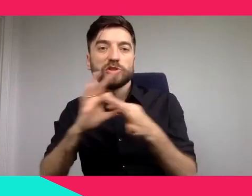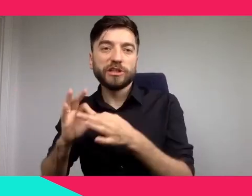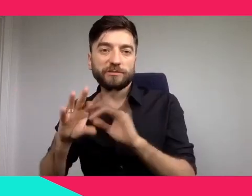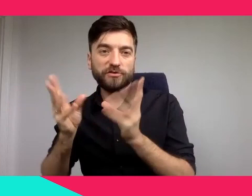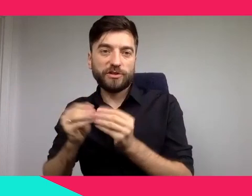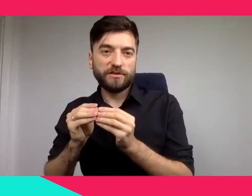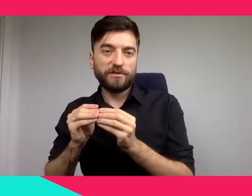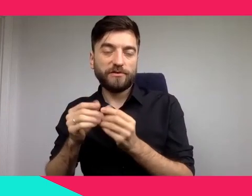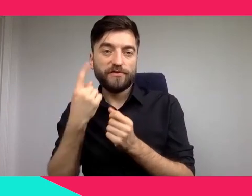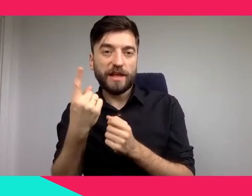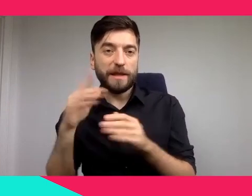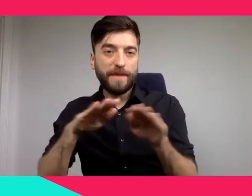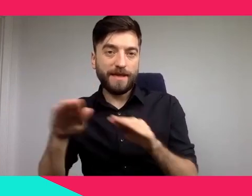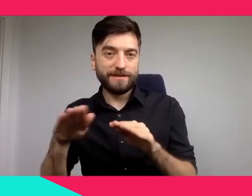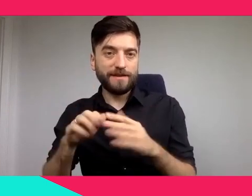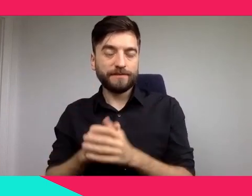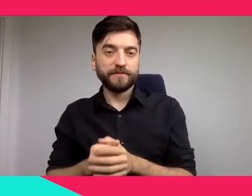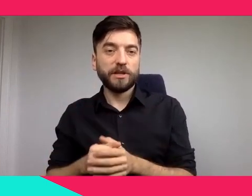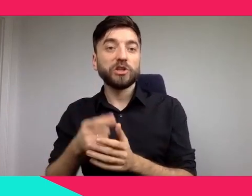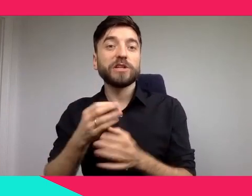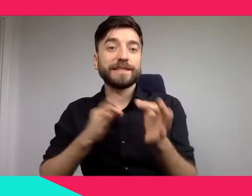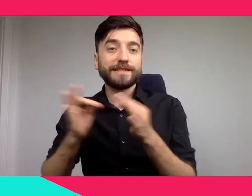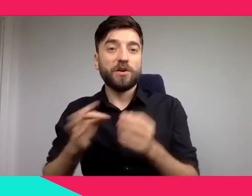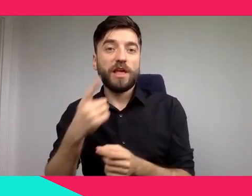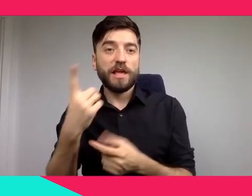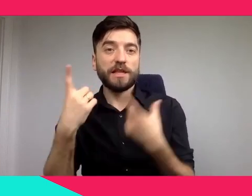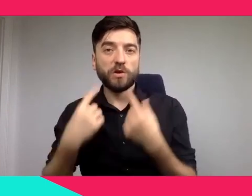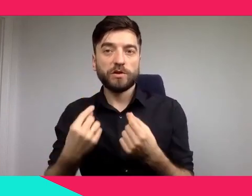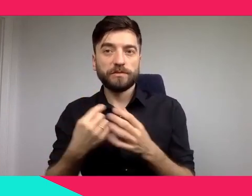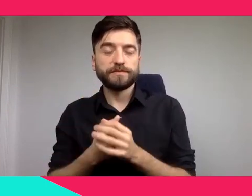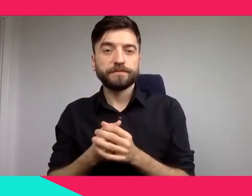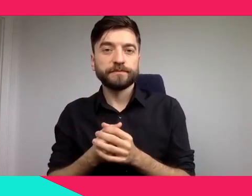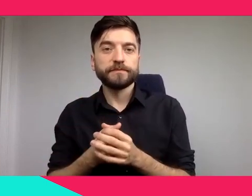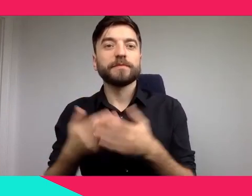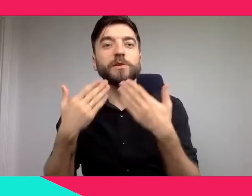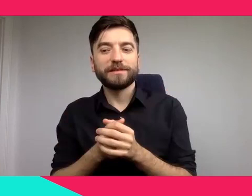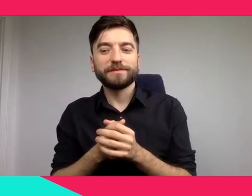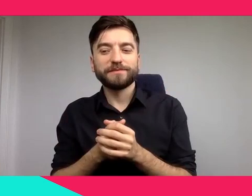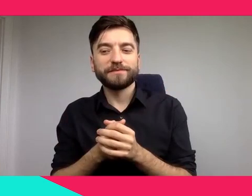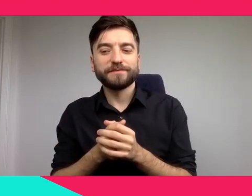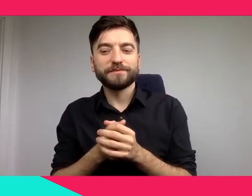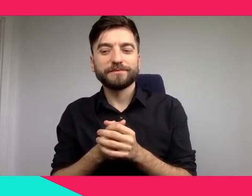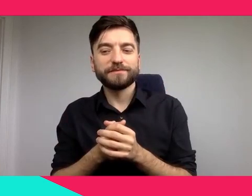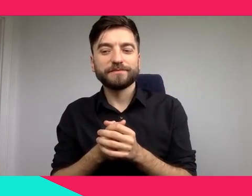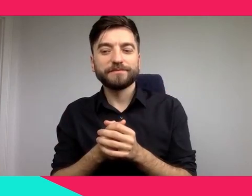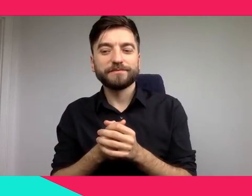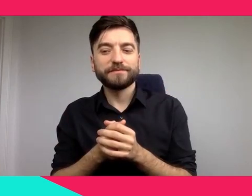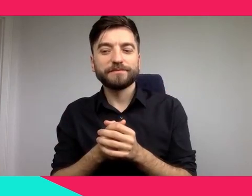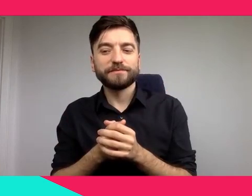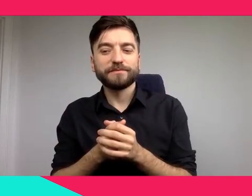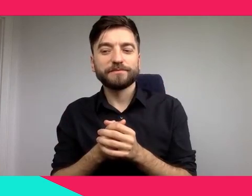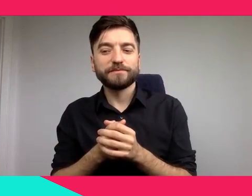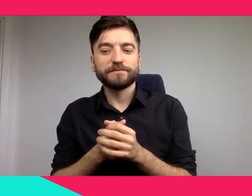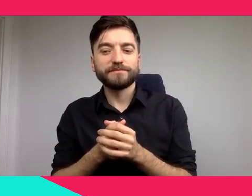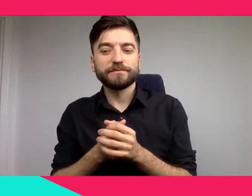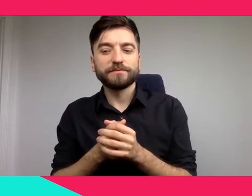stop here. I can talk about this for hours, but maybe this is a good conclusion. Thank you so much, Lizzy. This is